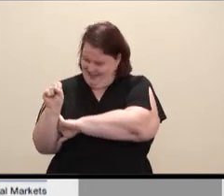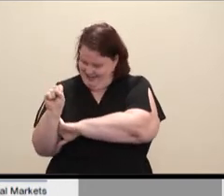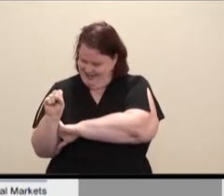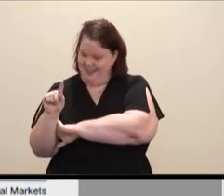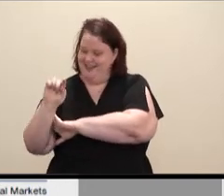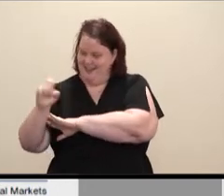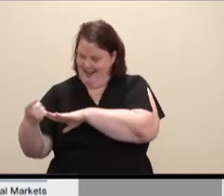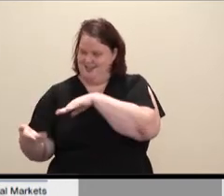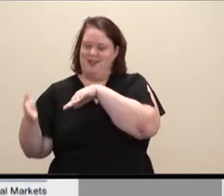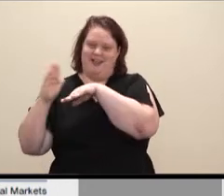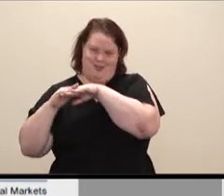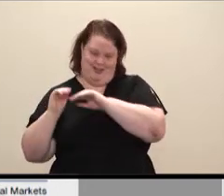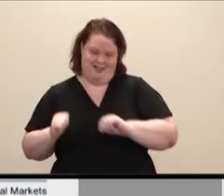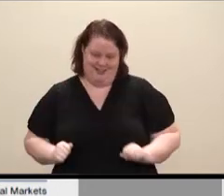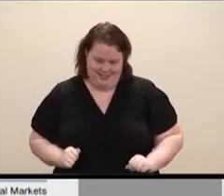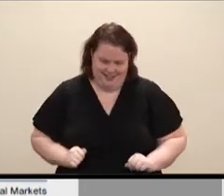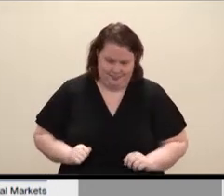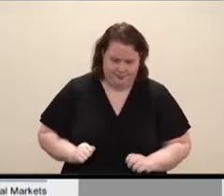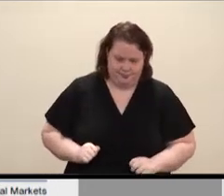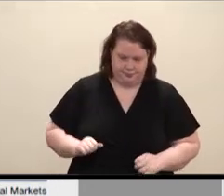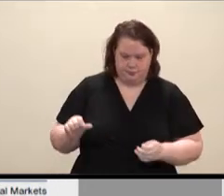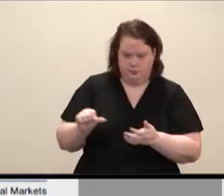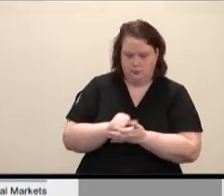scenario on page 12 is the